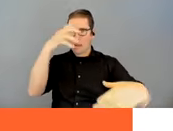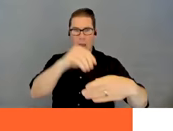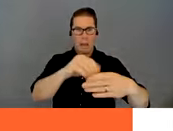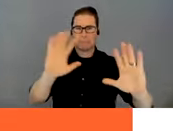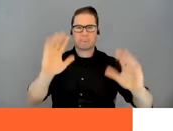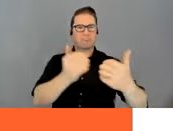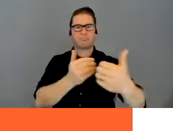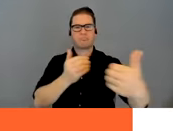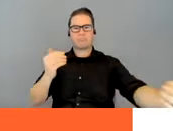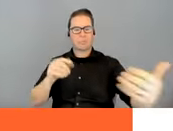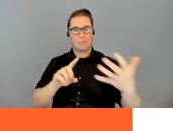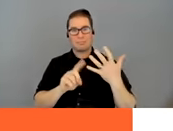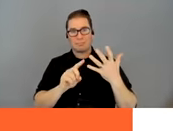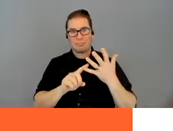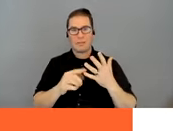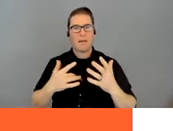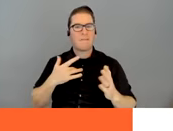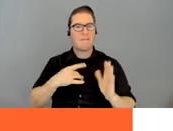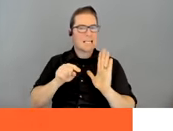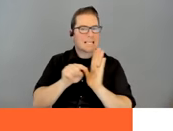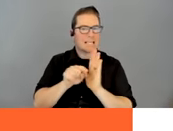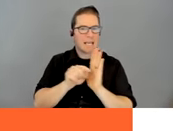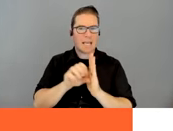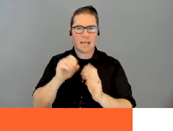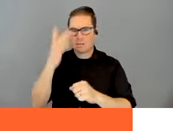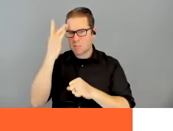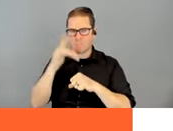or cynicism related to one's job.